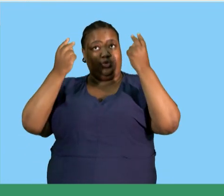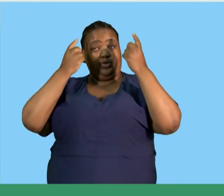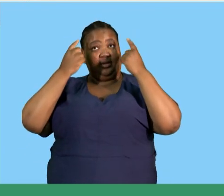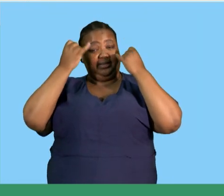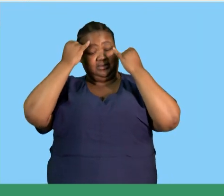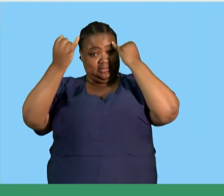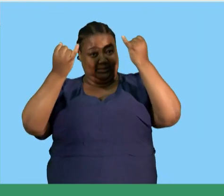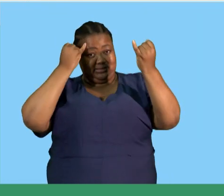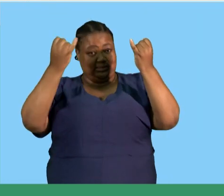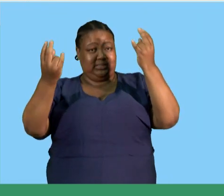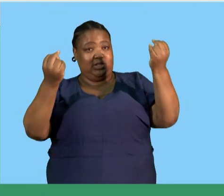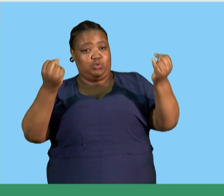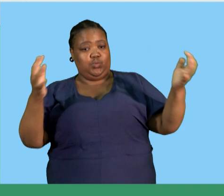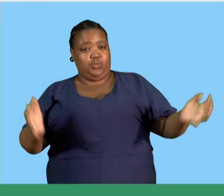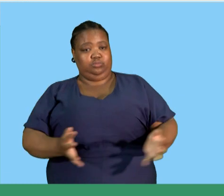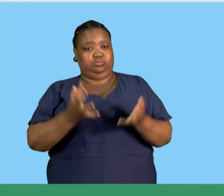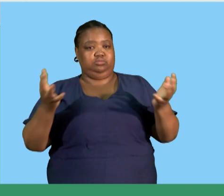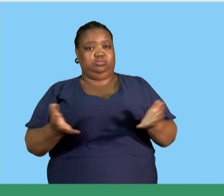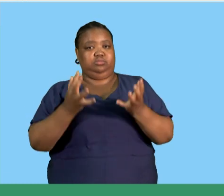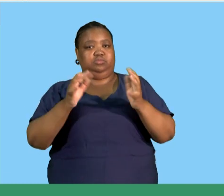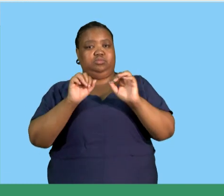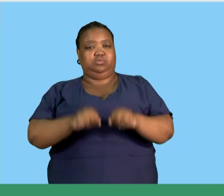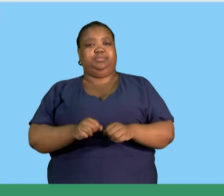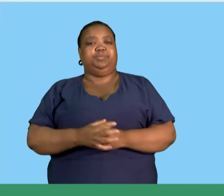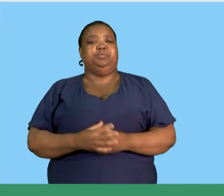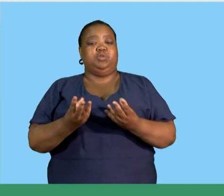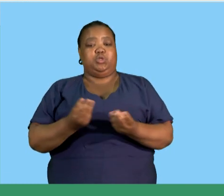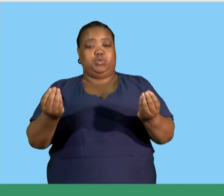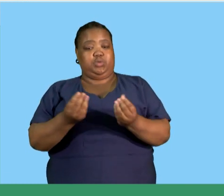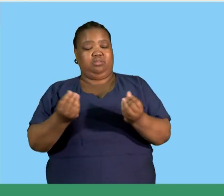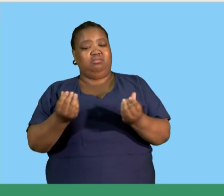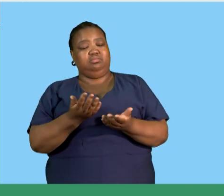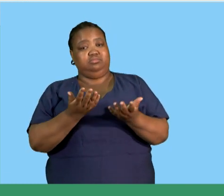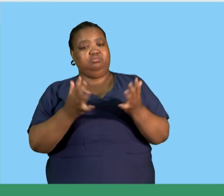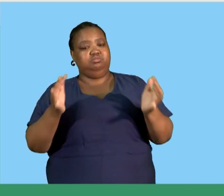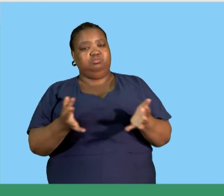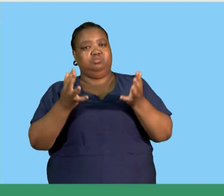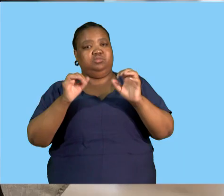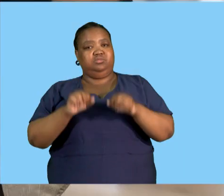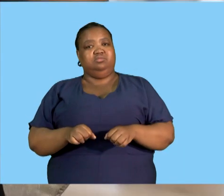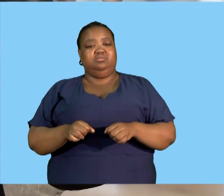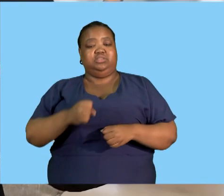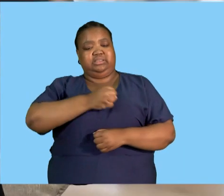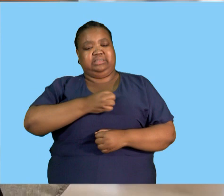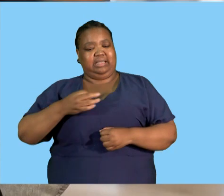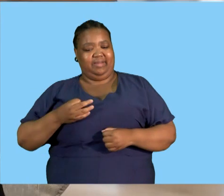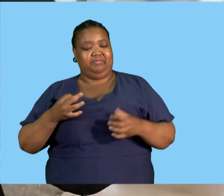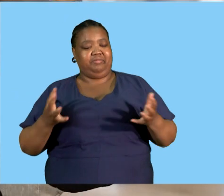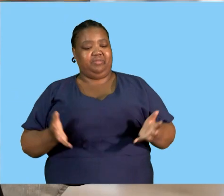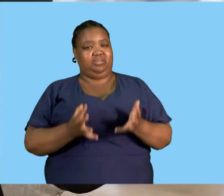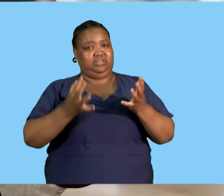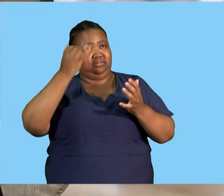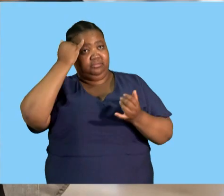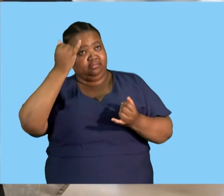solutions. So it is important you are encouraging the staff to come up with new ideas. Tell them you are more than welcome. Compliment them. Tell them